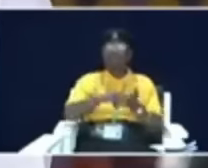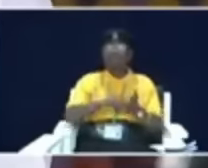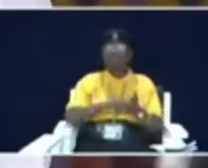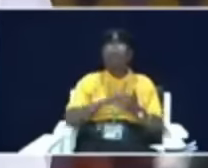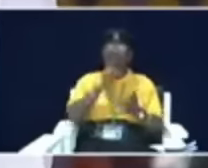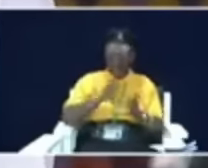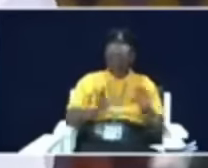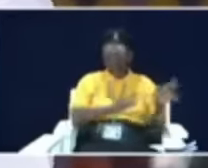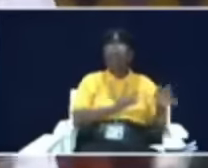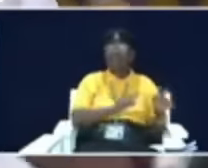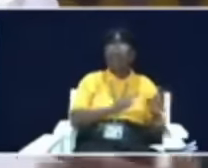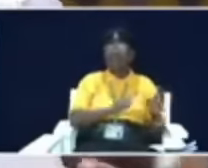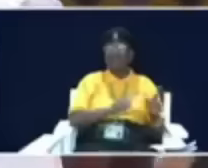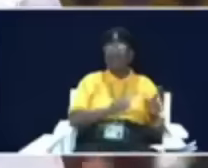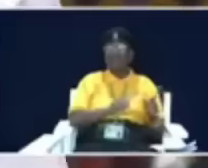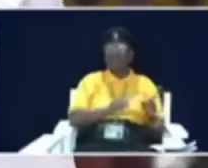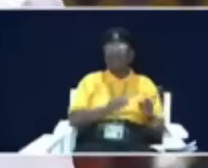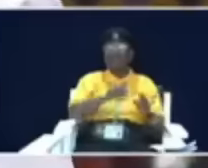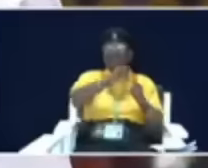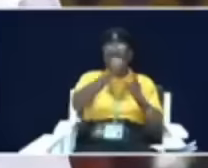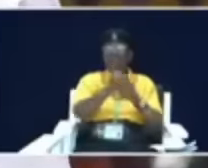situations that can cause you to backslide,